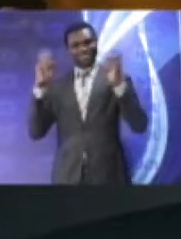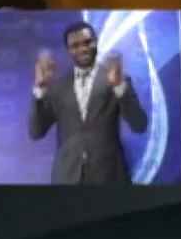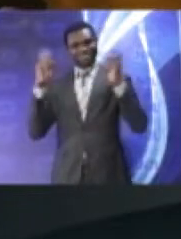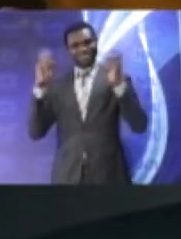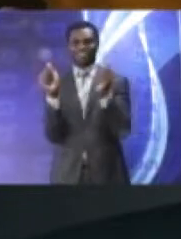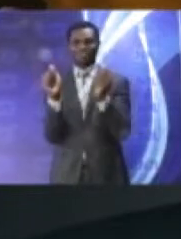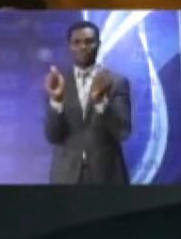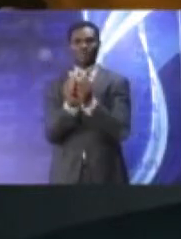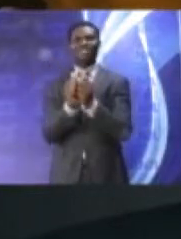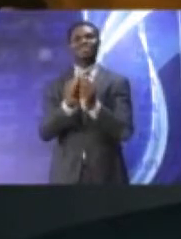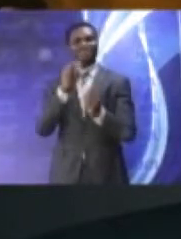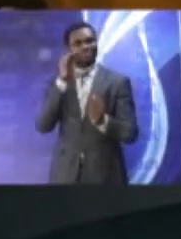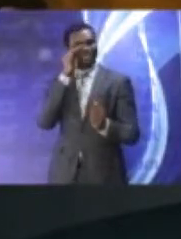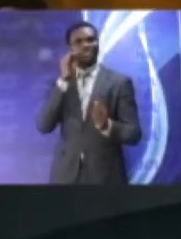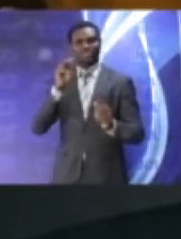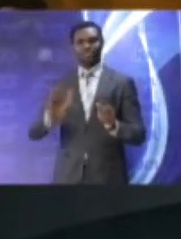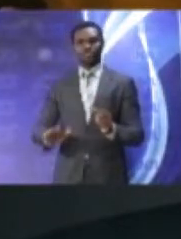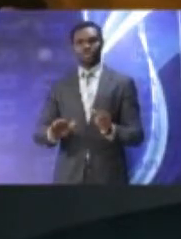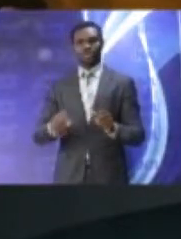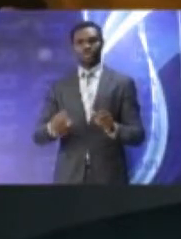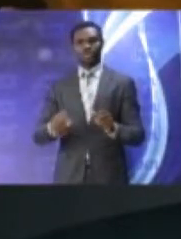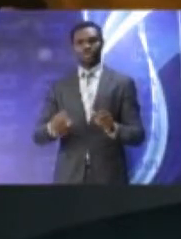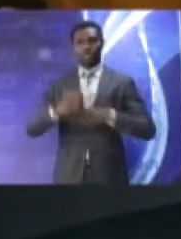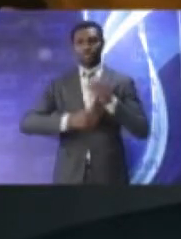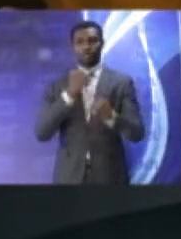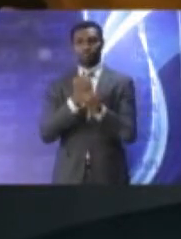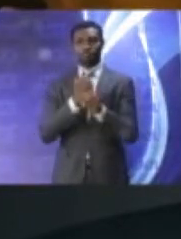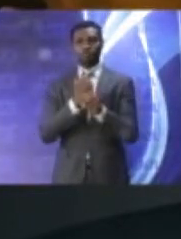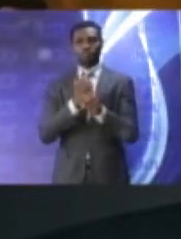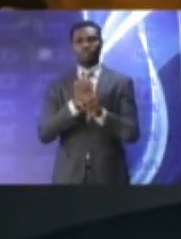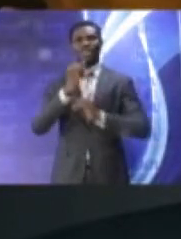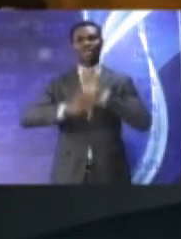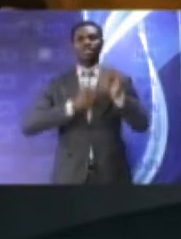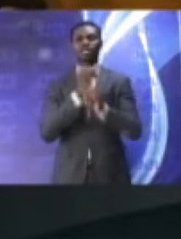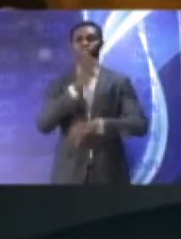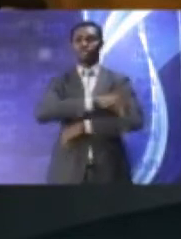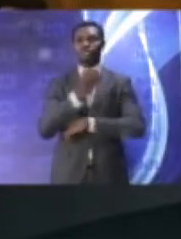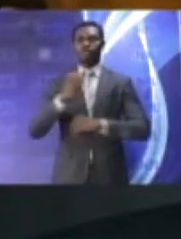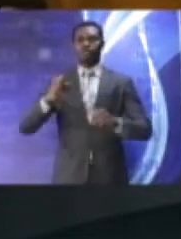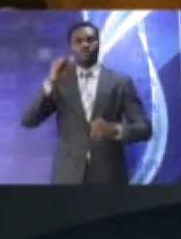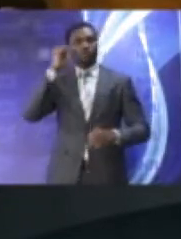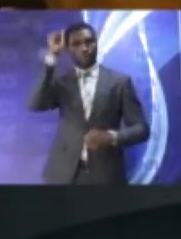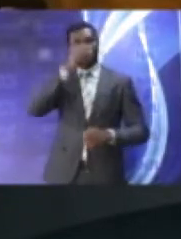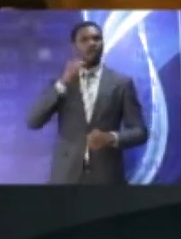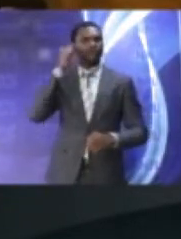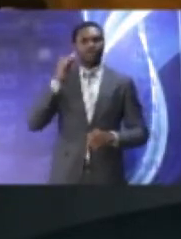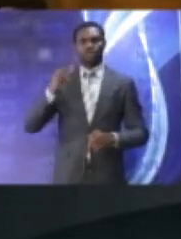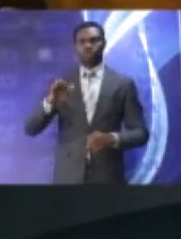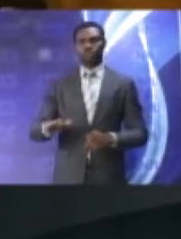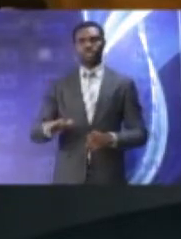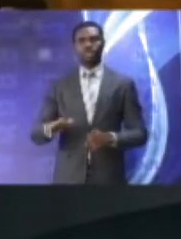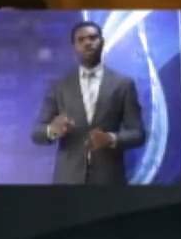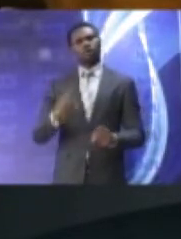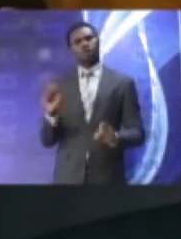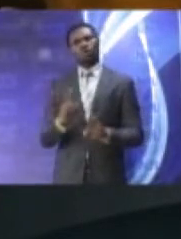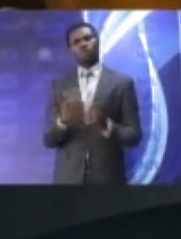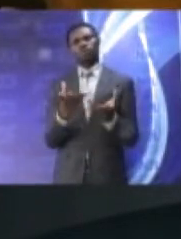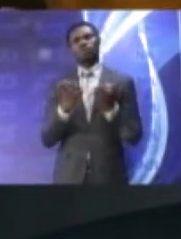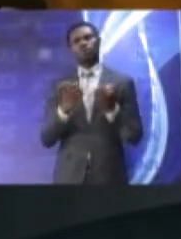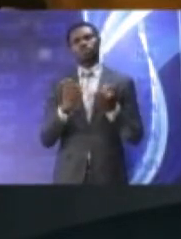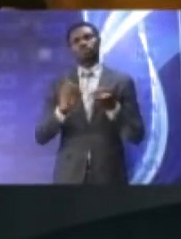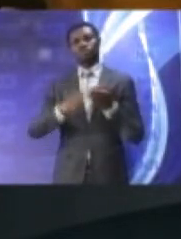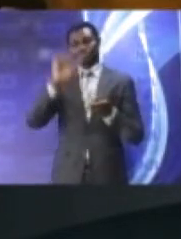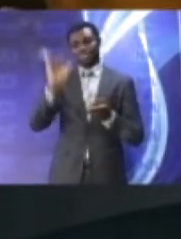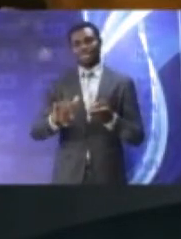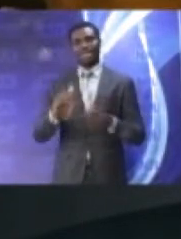occasion of this year's International Day of the African Child, urging them to adhere to the protocol of COVID-19 of stay-at-home